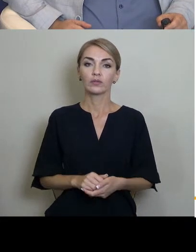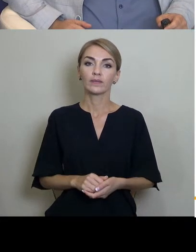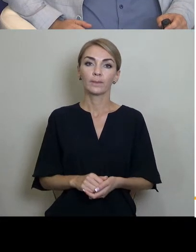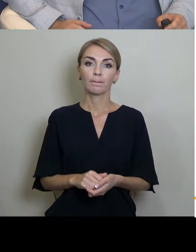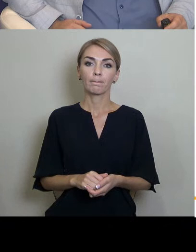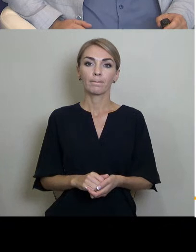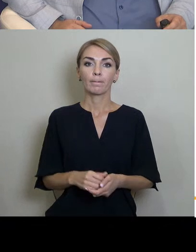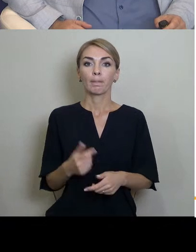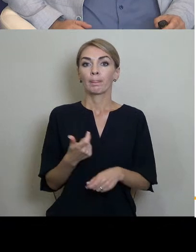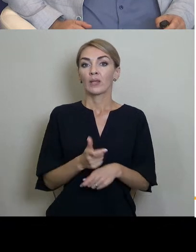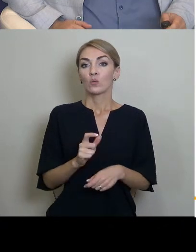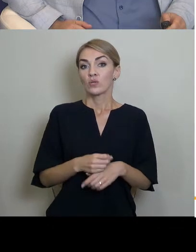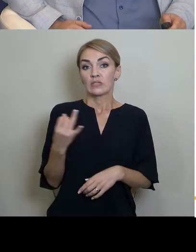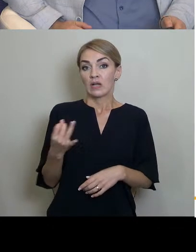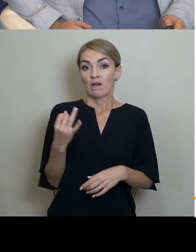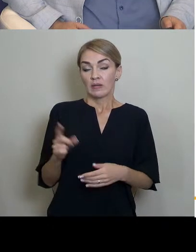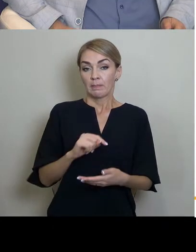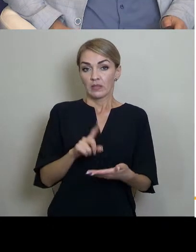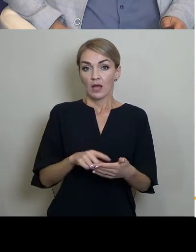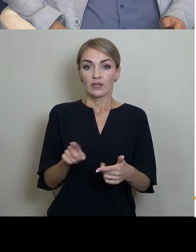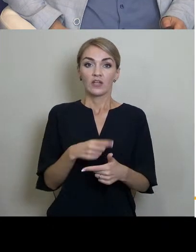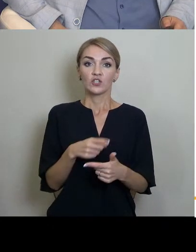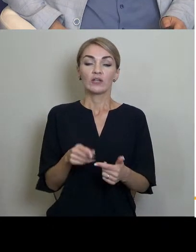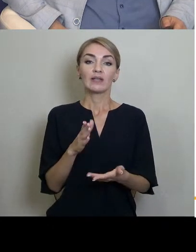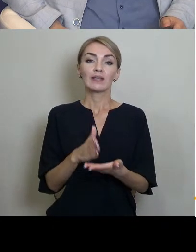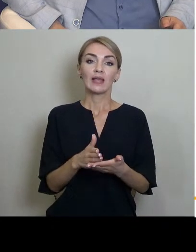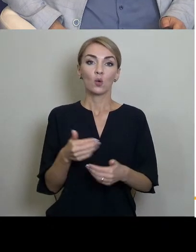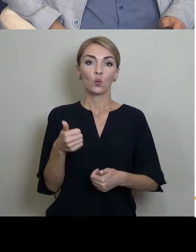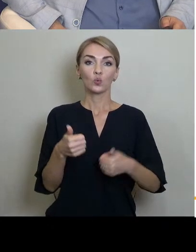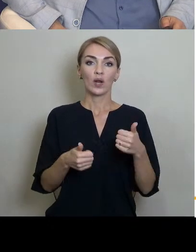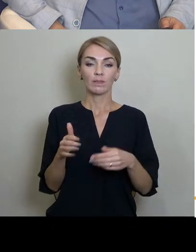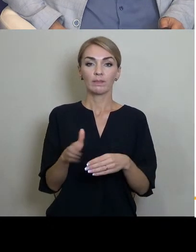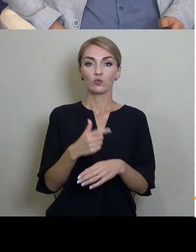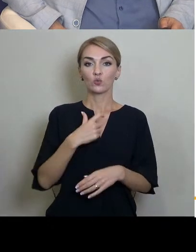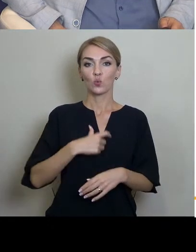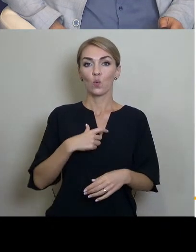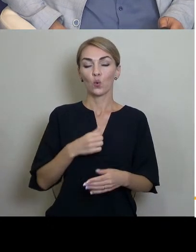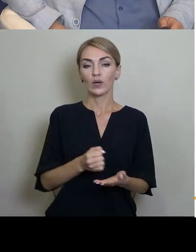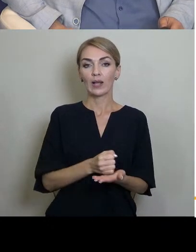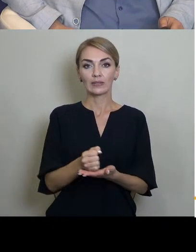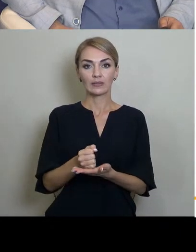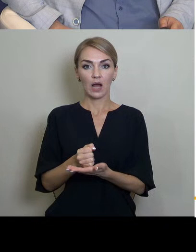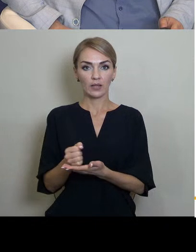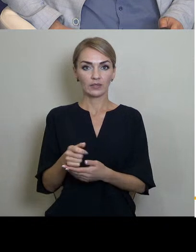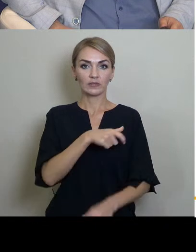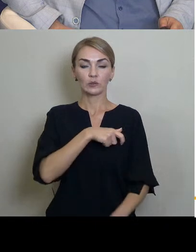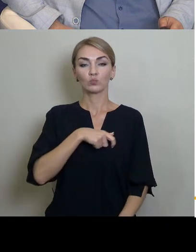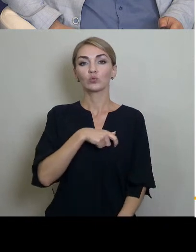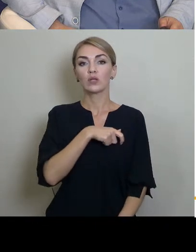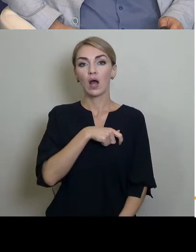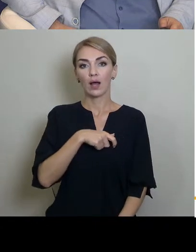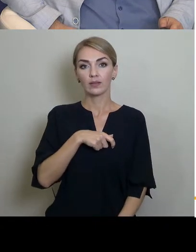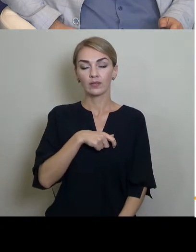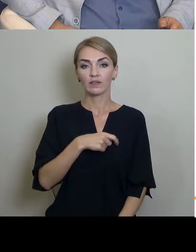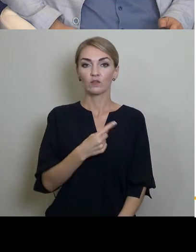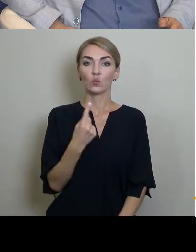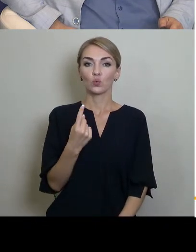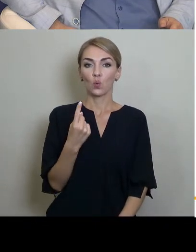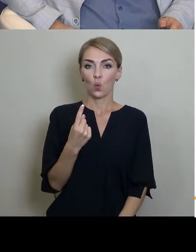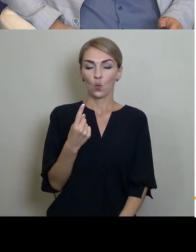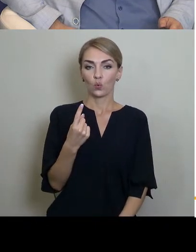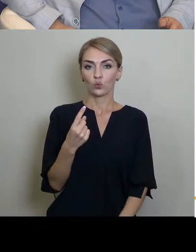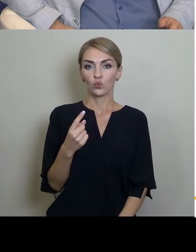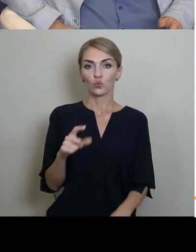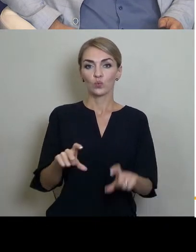constituencies. Are they competing between themselves? It's an interesting question. Whether the candidates are competing